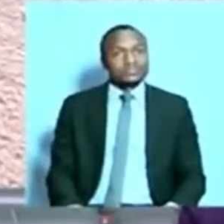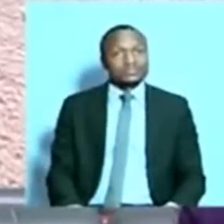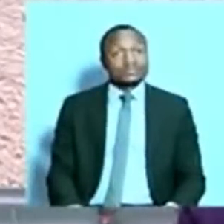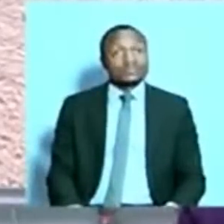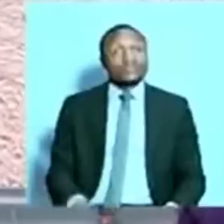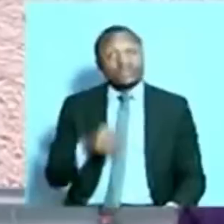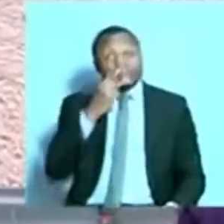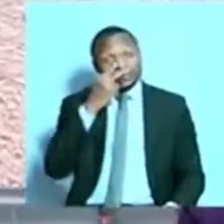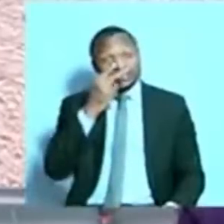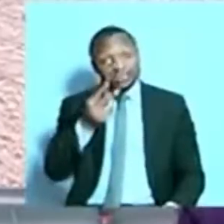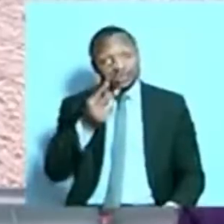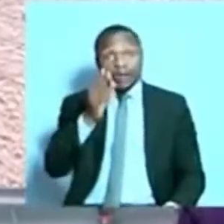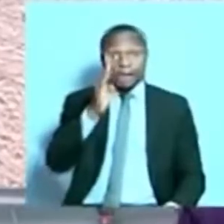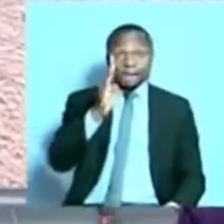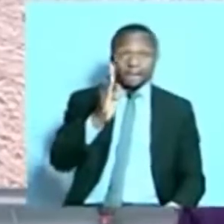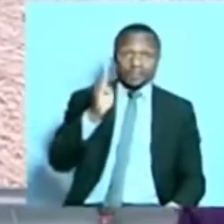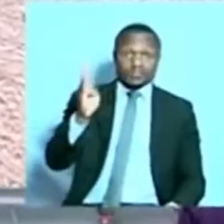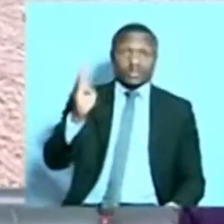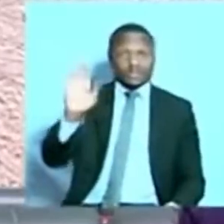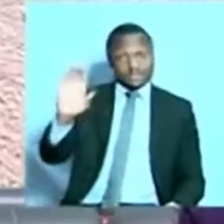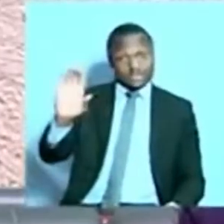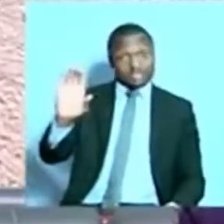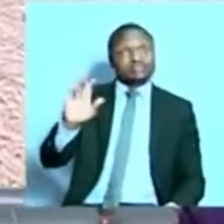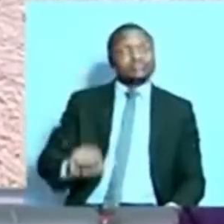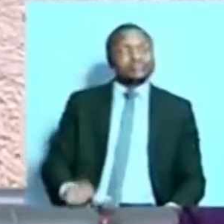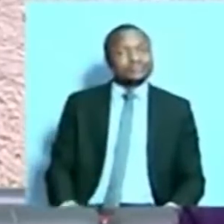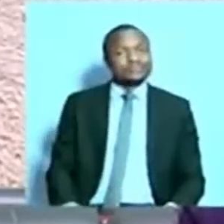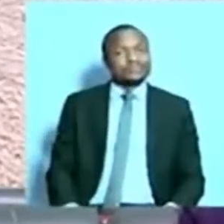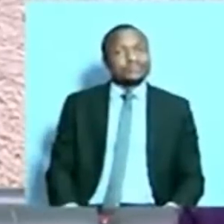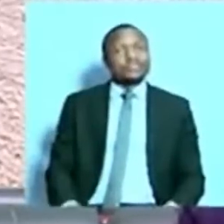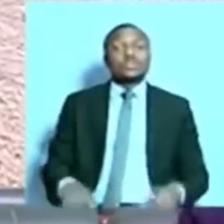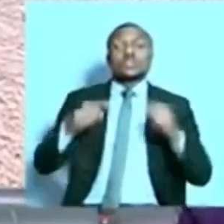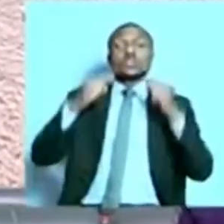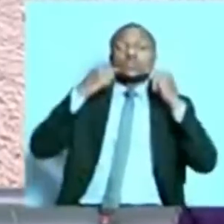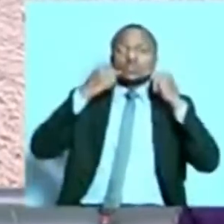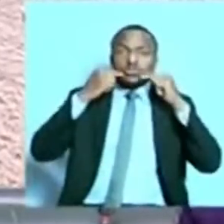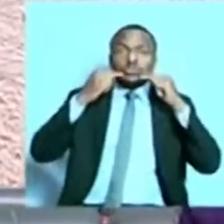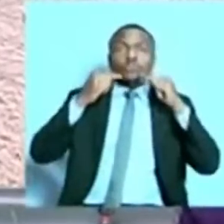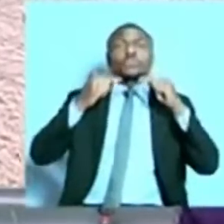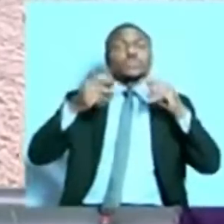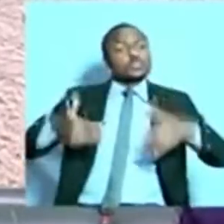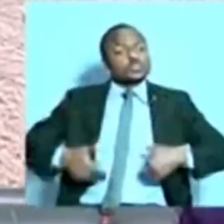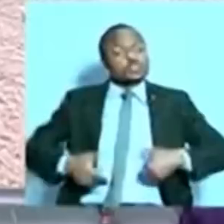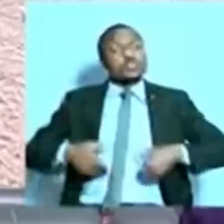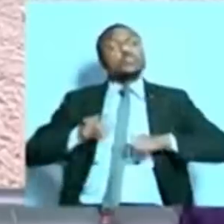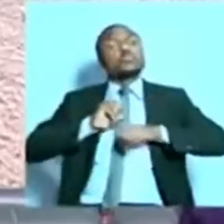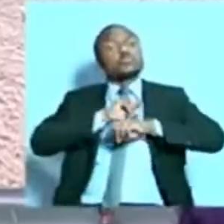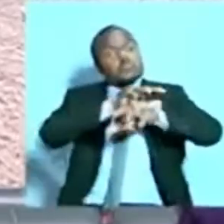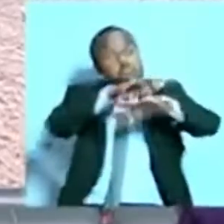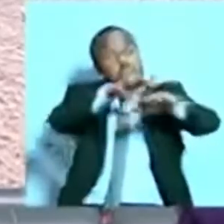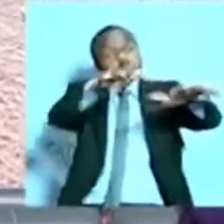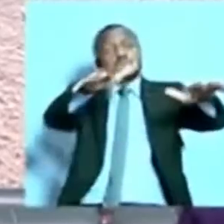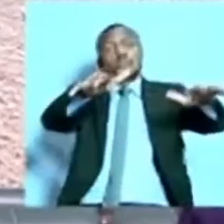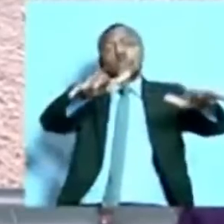We are seeing on BBC, the youths have gone on the street,